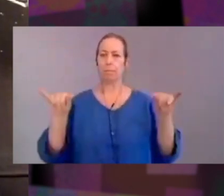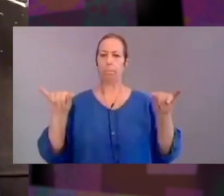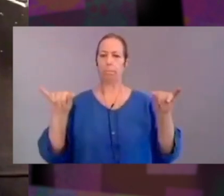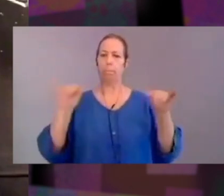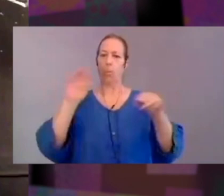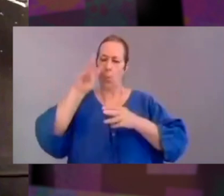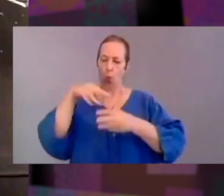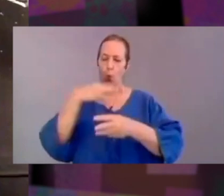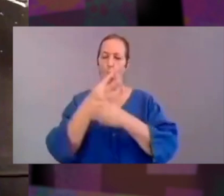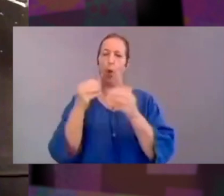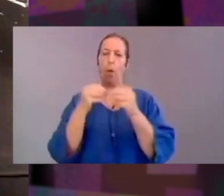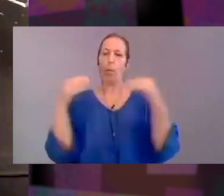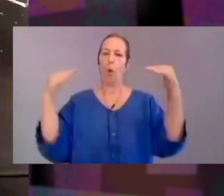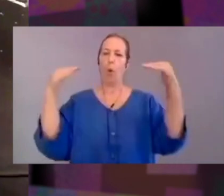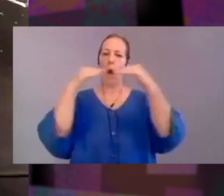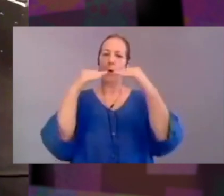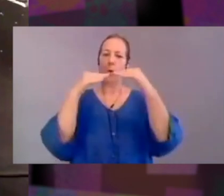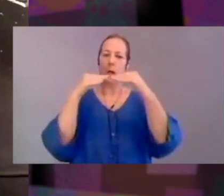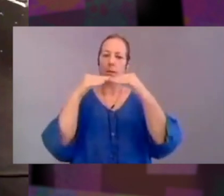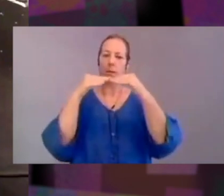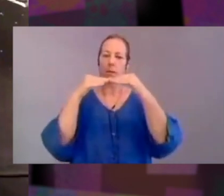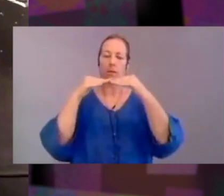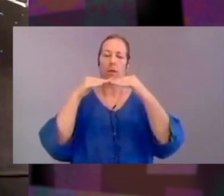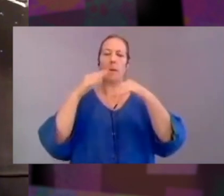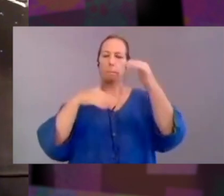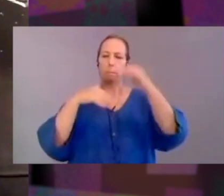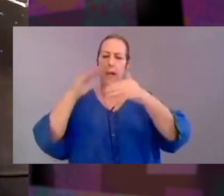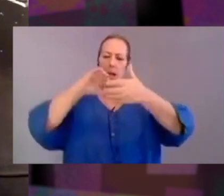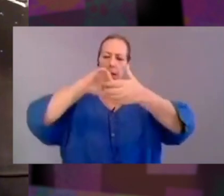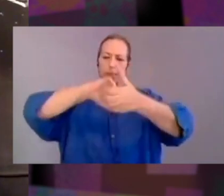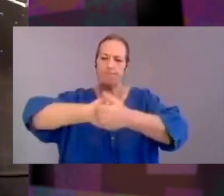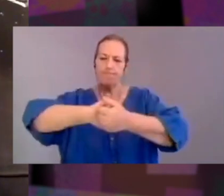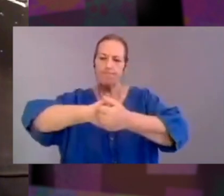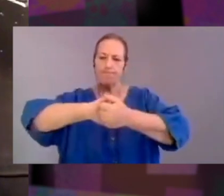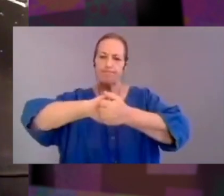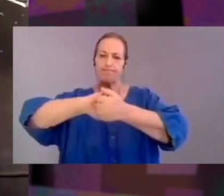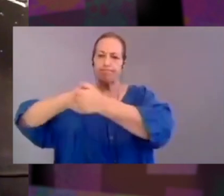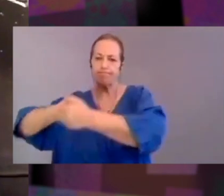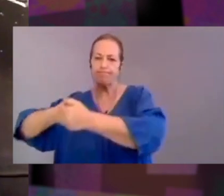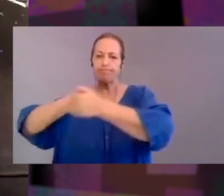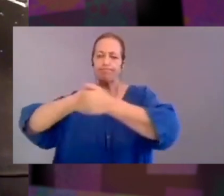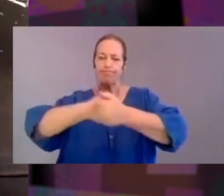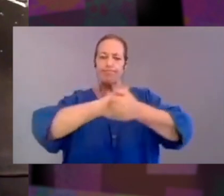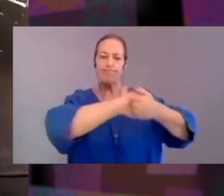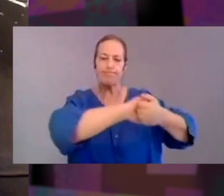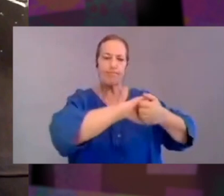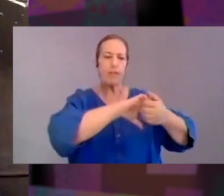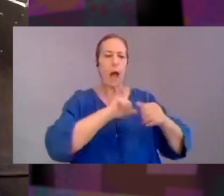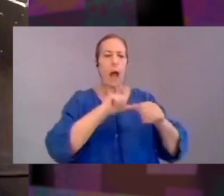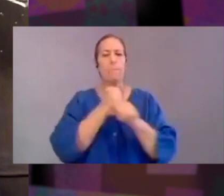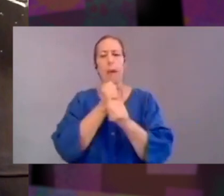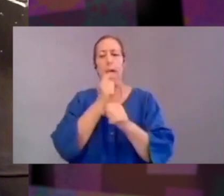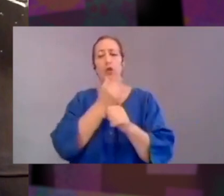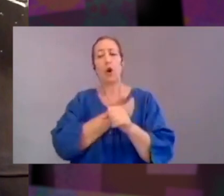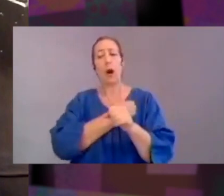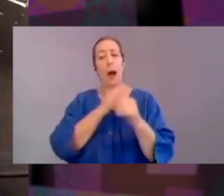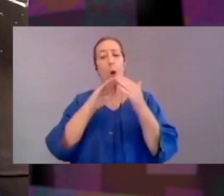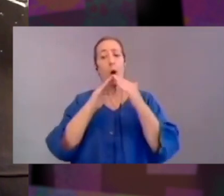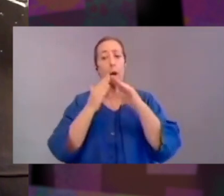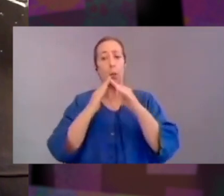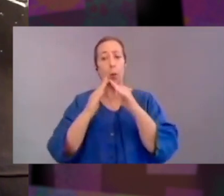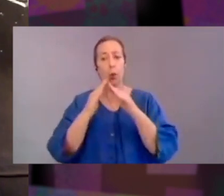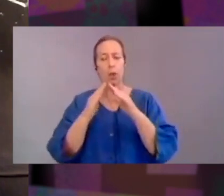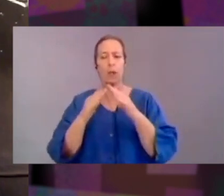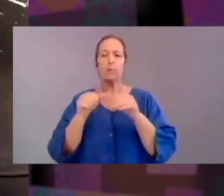movement building and ensuring NPN is a community of ongoing learning and practice together.